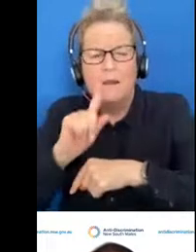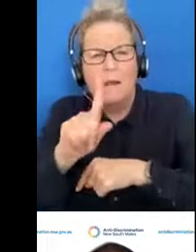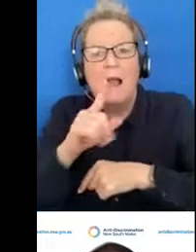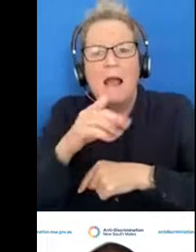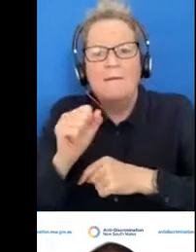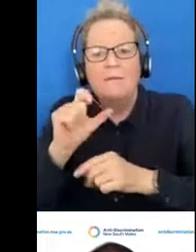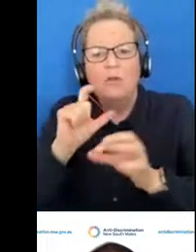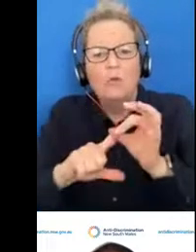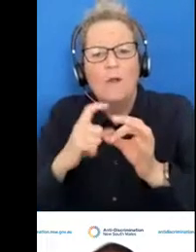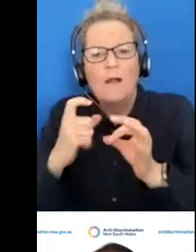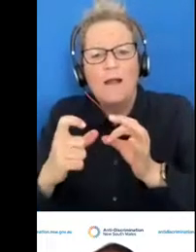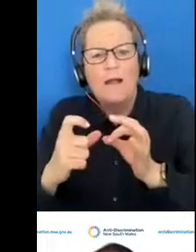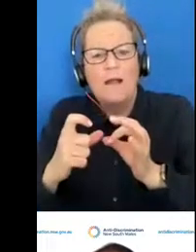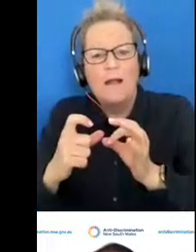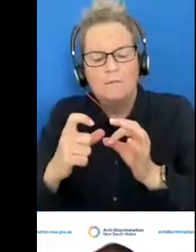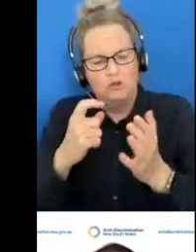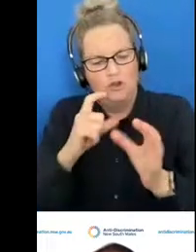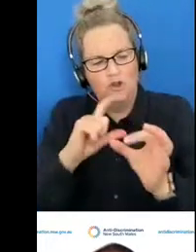have been provided.